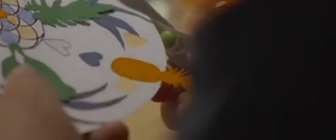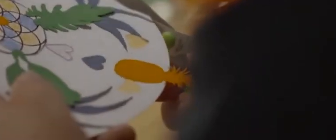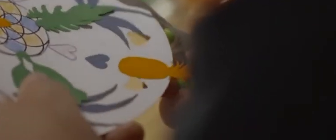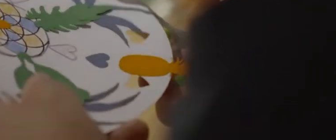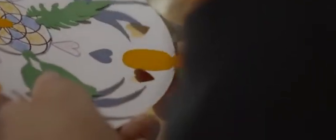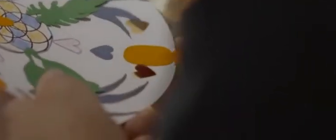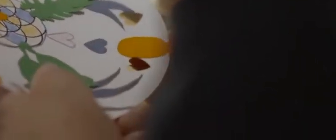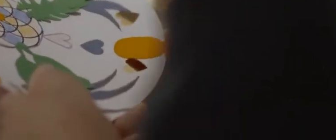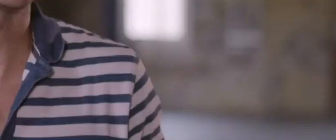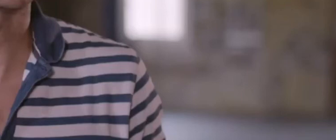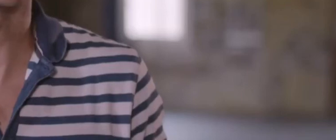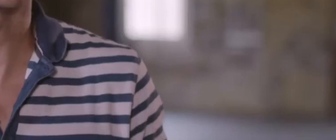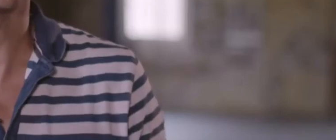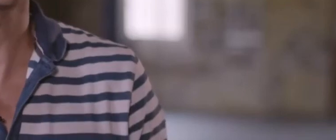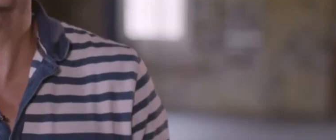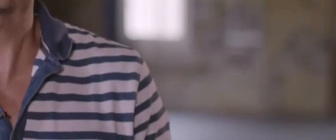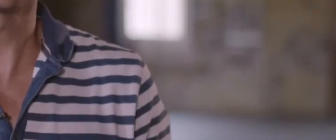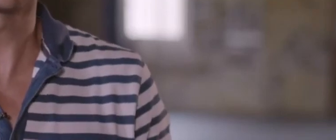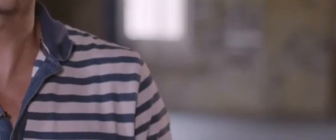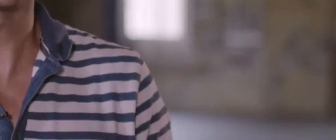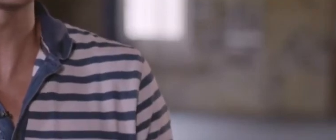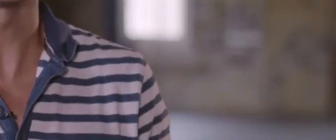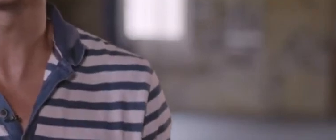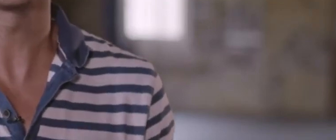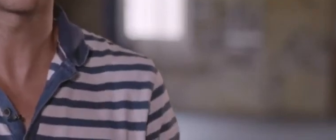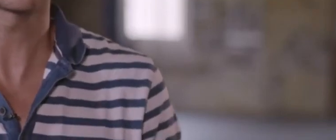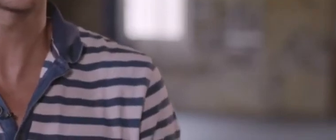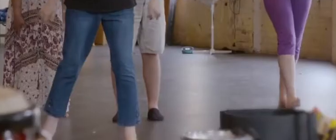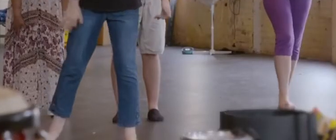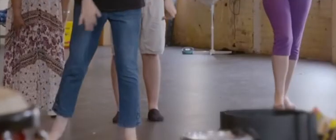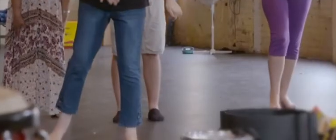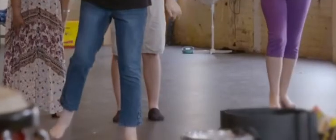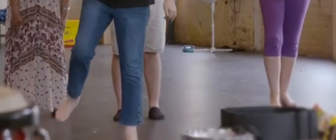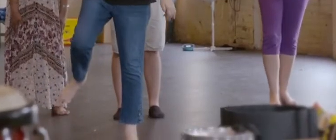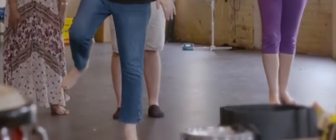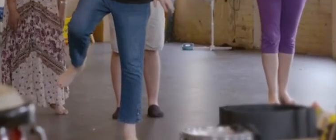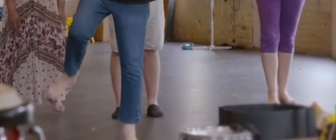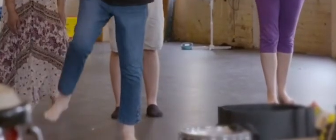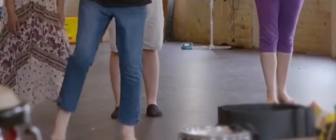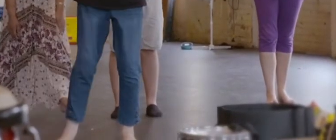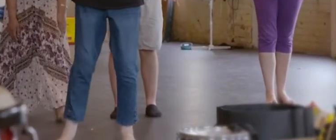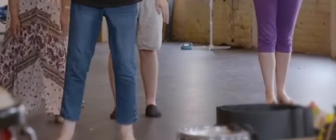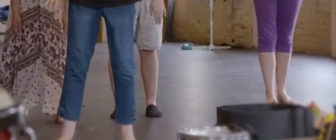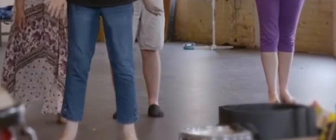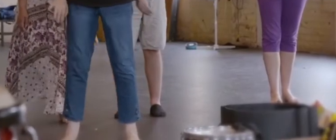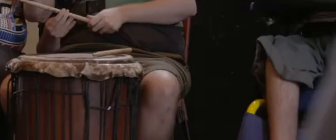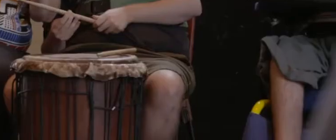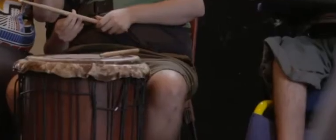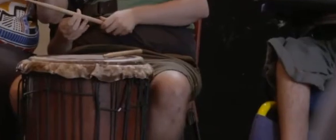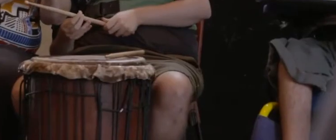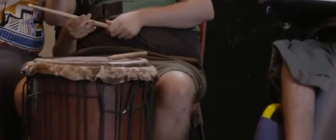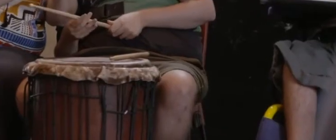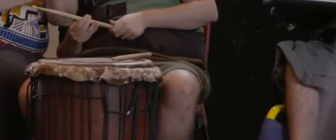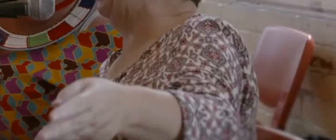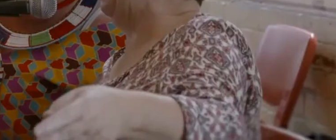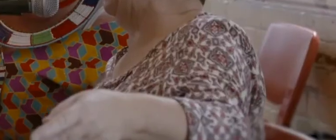organisation against other organisations in the arts or other disability organisations? What Culture Counts gives,